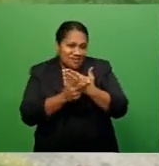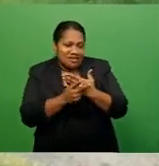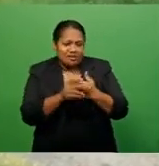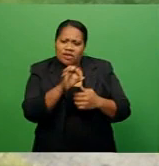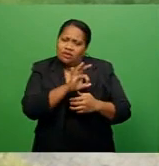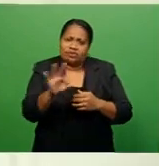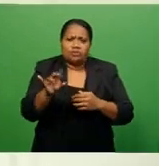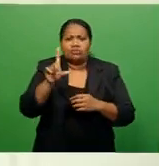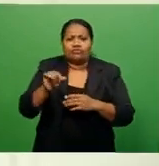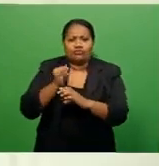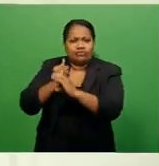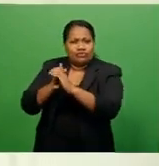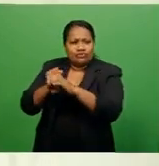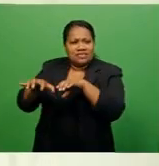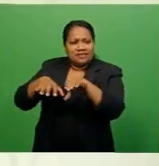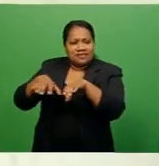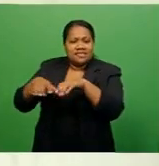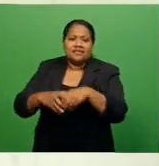criminal activity.